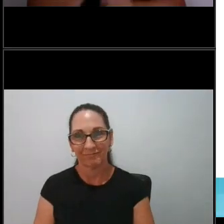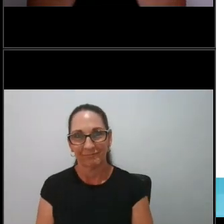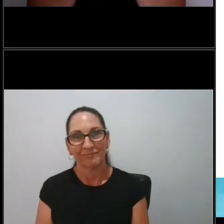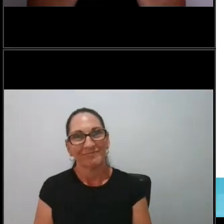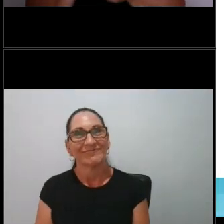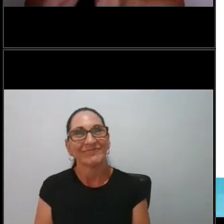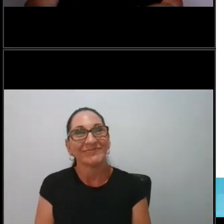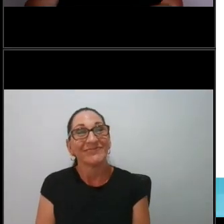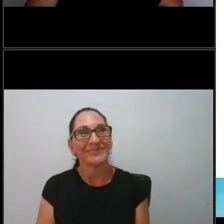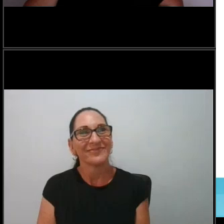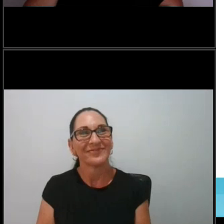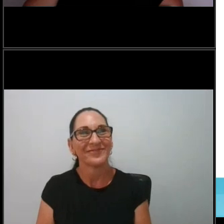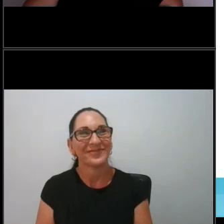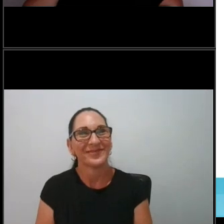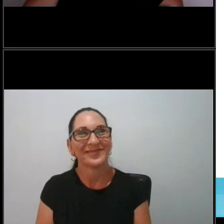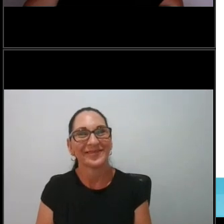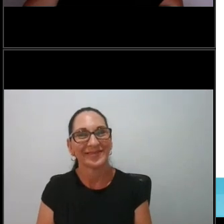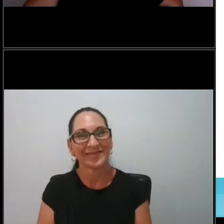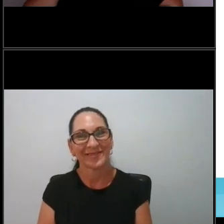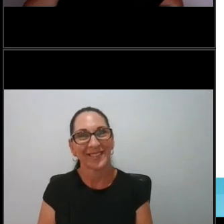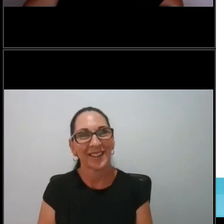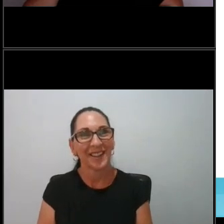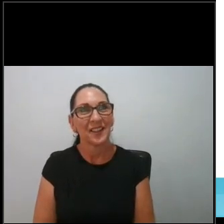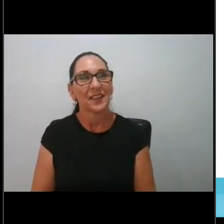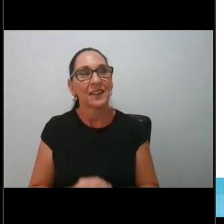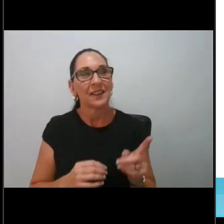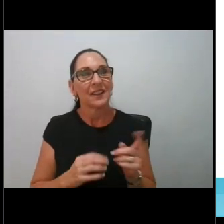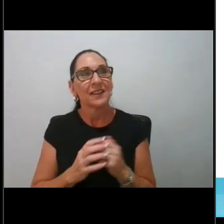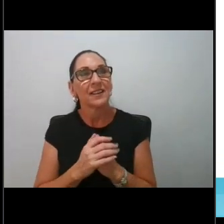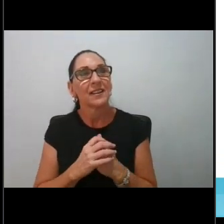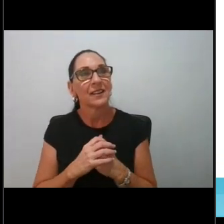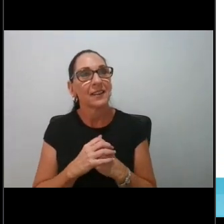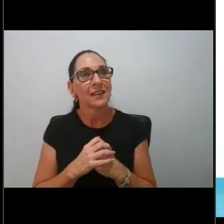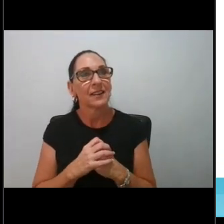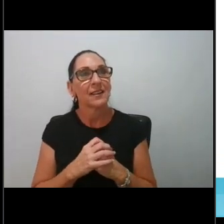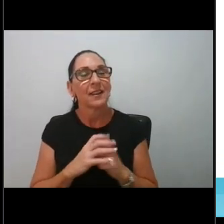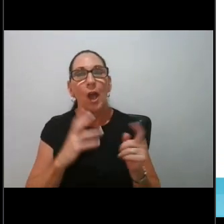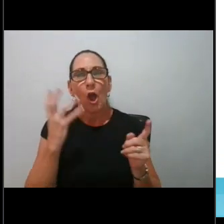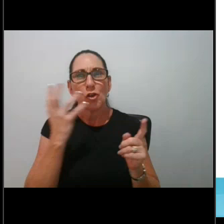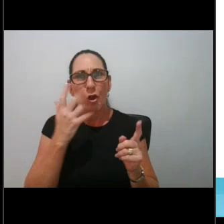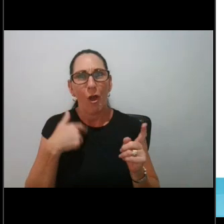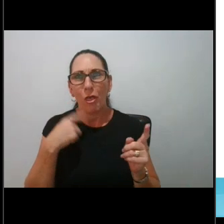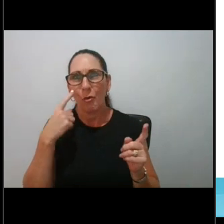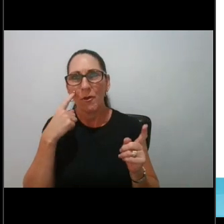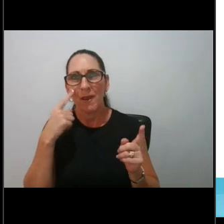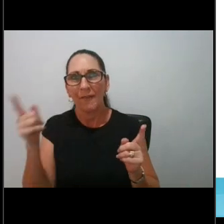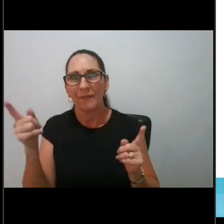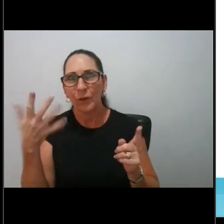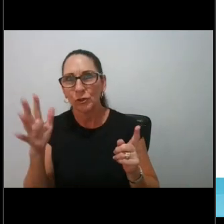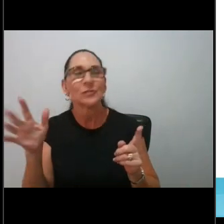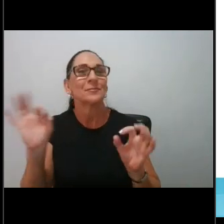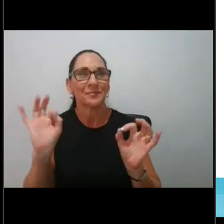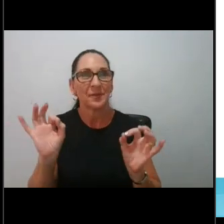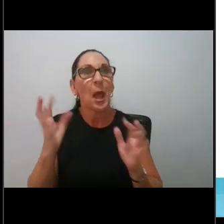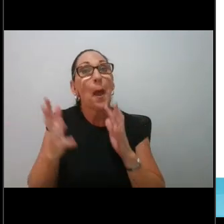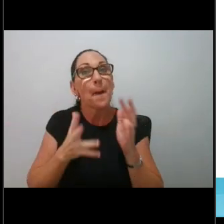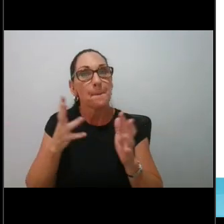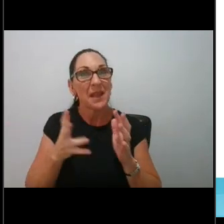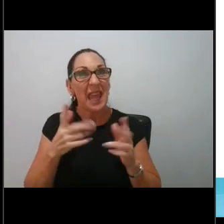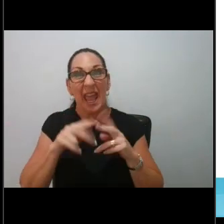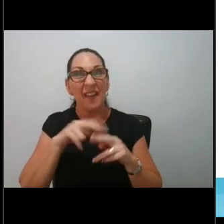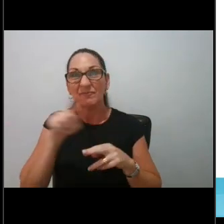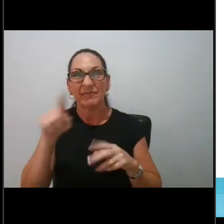Oh, sorry. Oh, you want to go back? Yeah. No worries. I was moving track. So what might make a matter unsuitable? I guess it's basically the flip side of